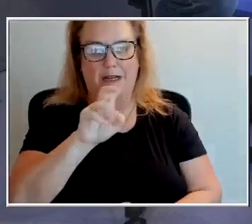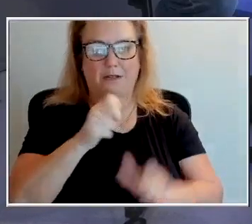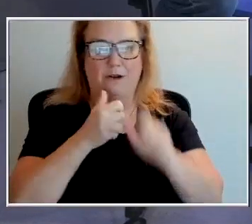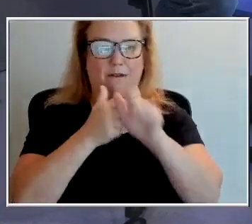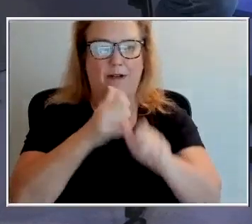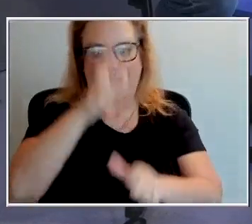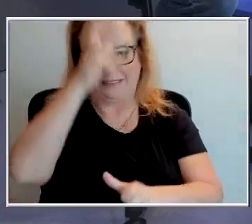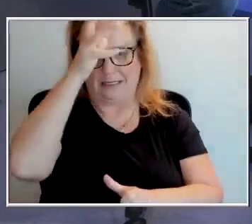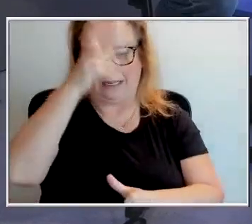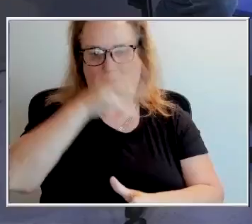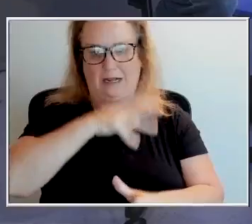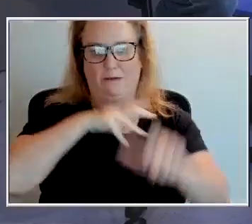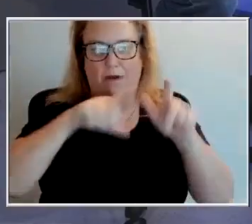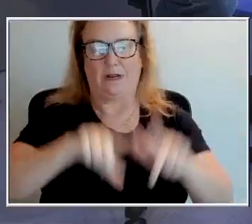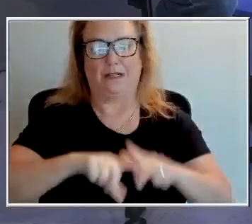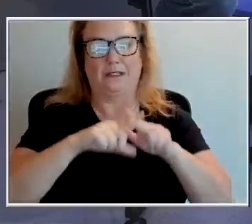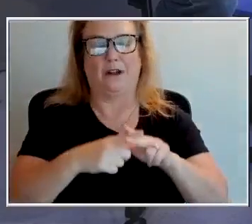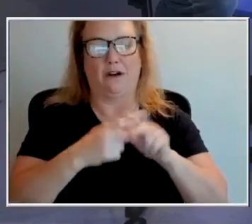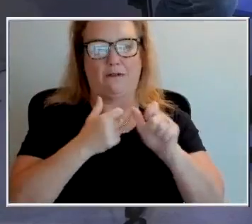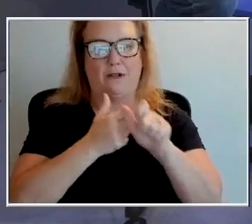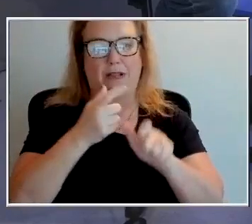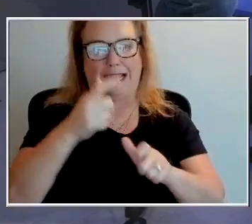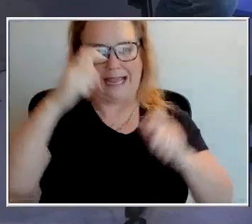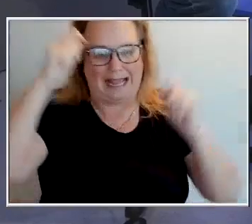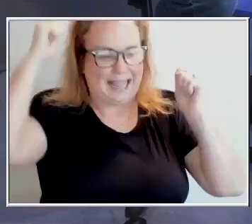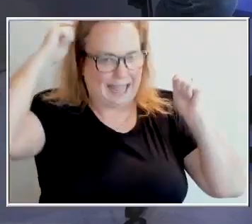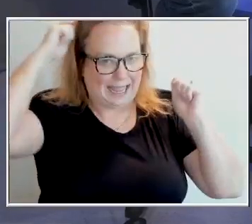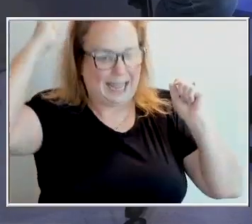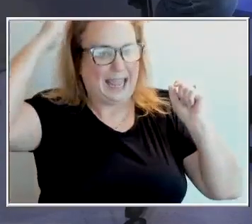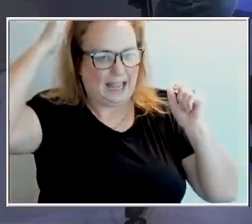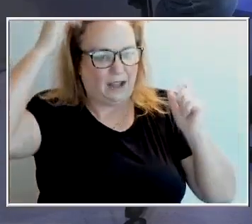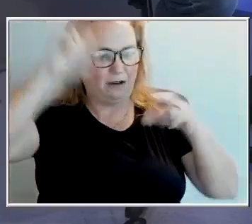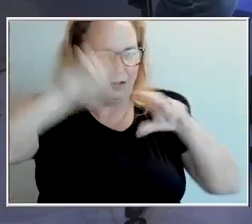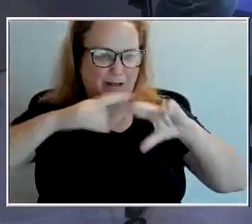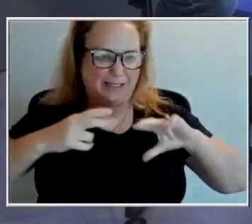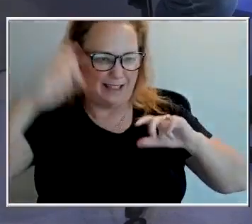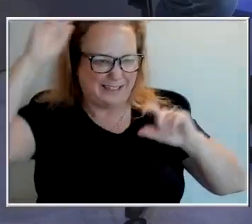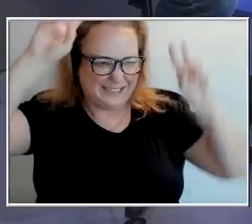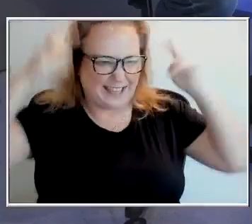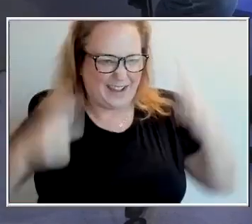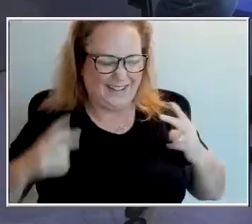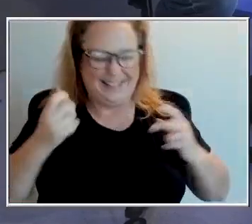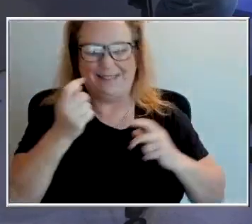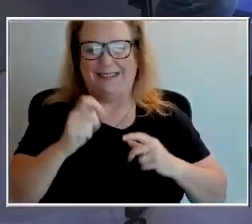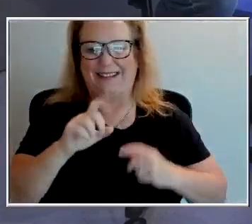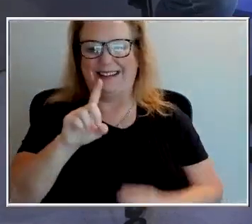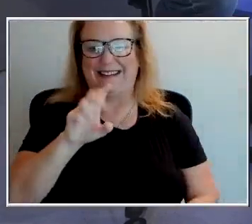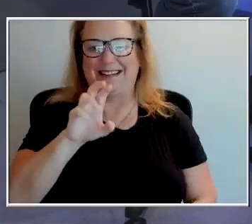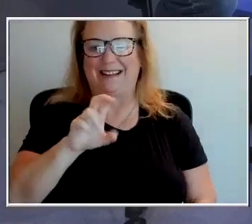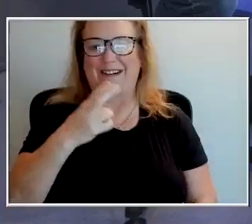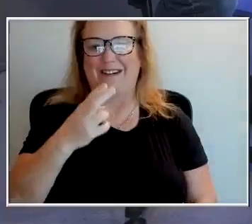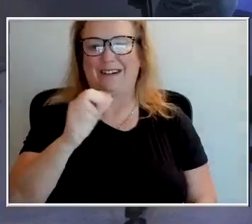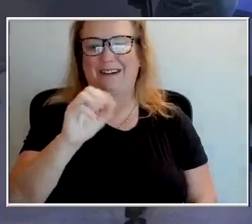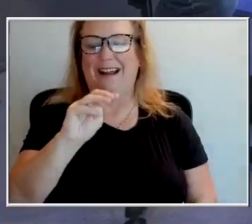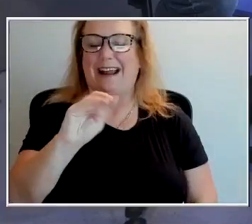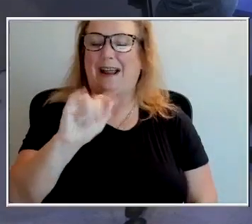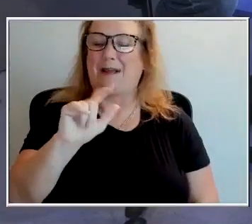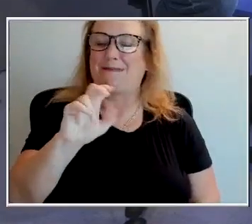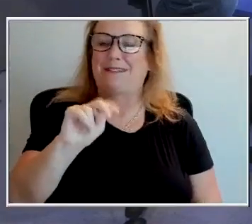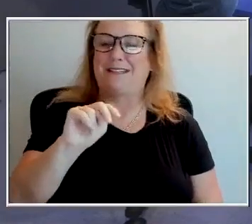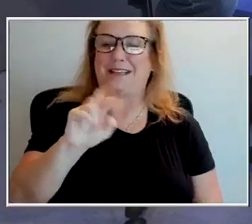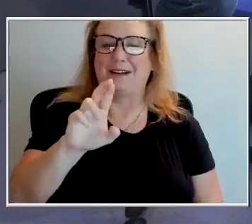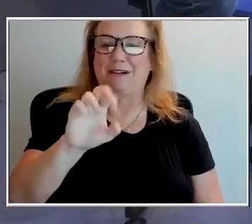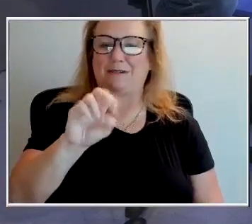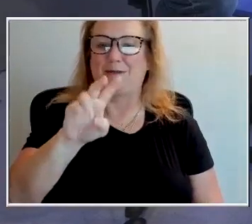I started following with him, he had hair. So you can tell I've been a stressful patient. And Dr. Jill Hamilton-Reeves is a nutrition